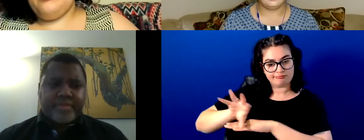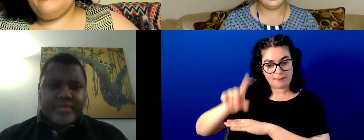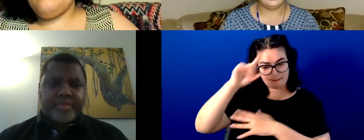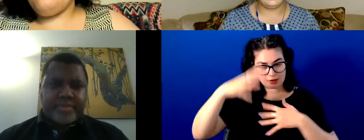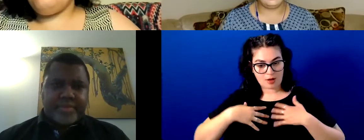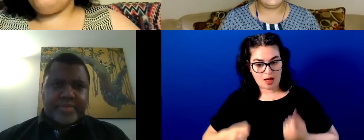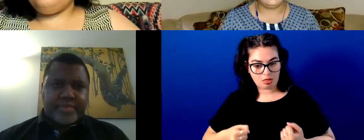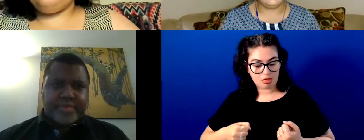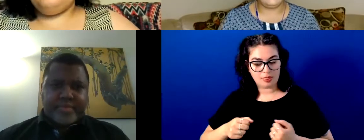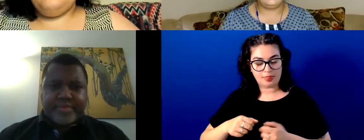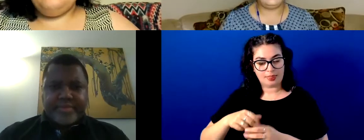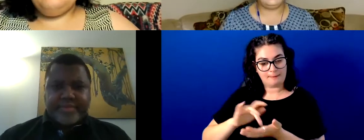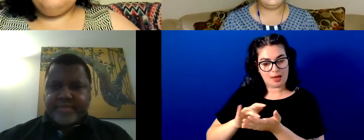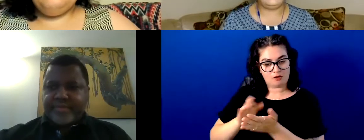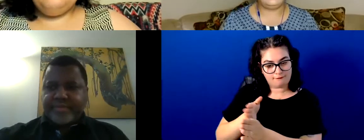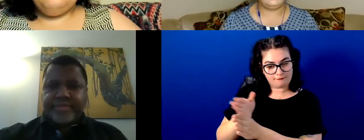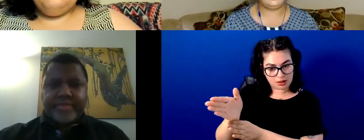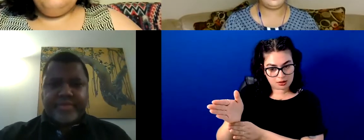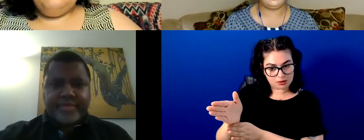medical care, we look at